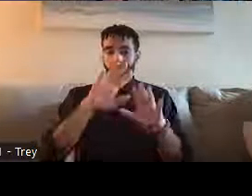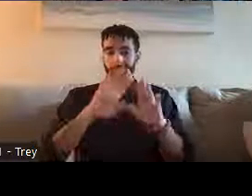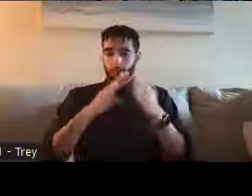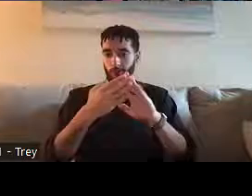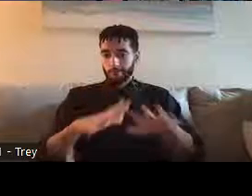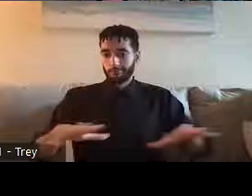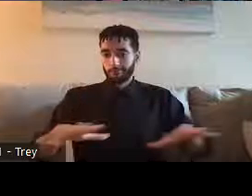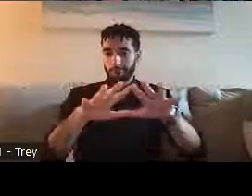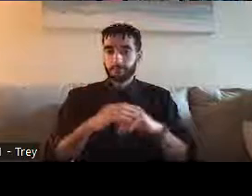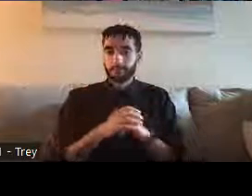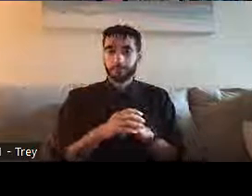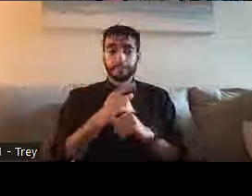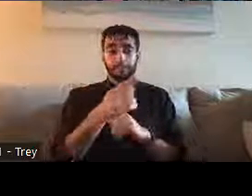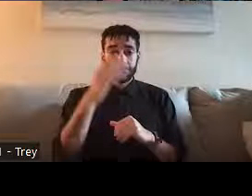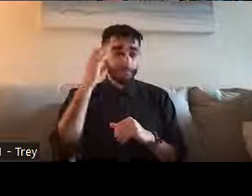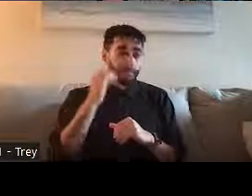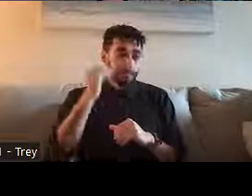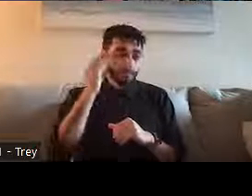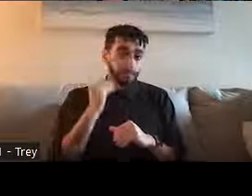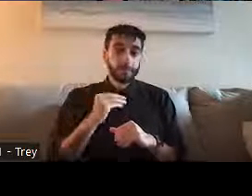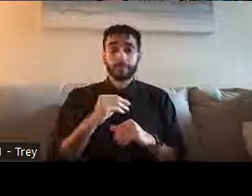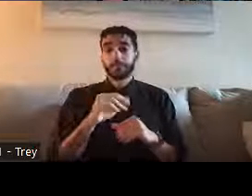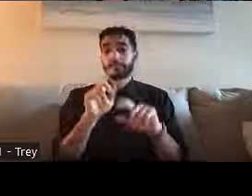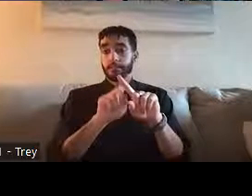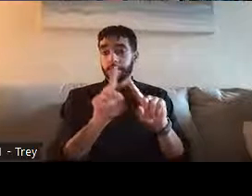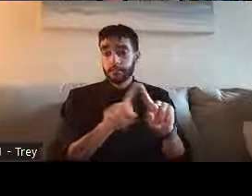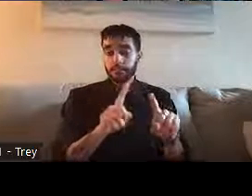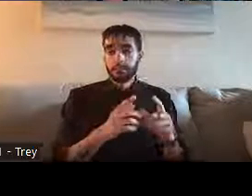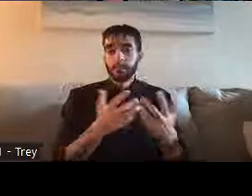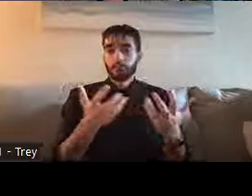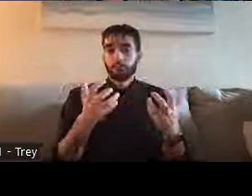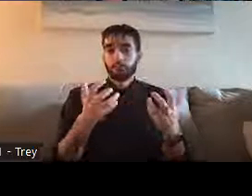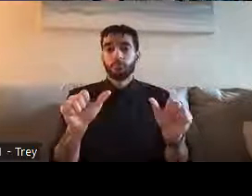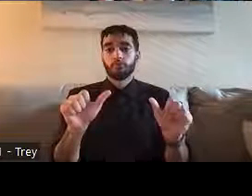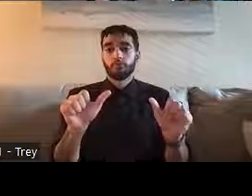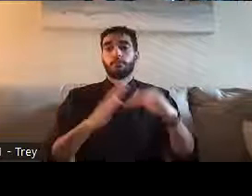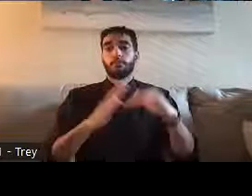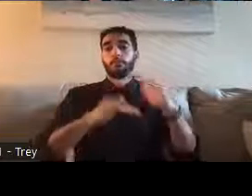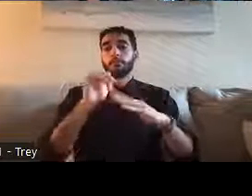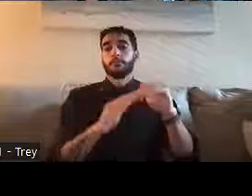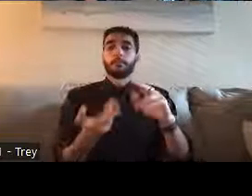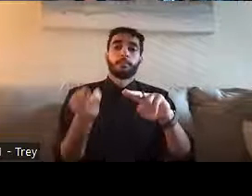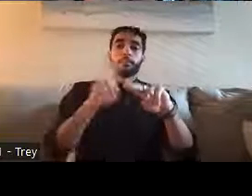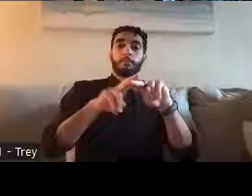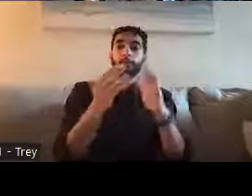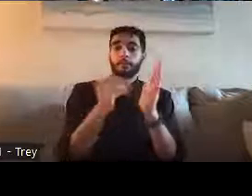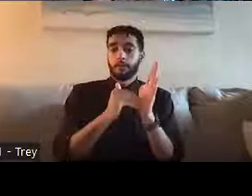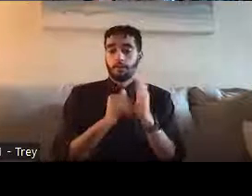7 experience sites to rebuild this comprehensive resource. We know that there are more